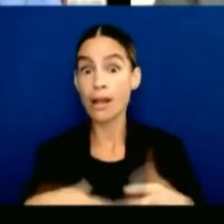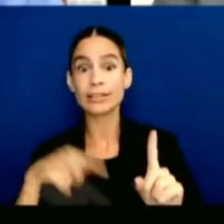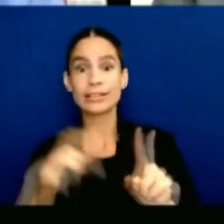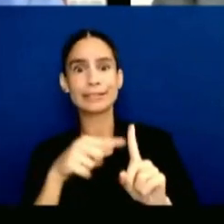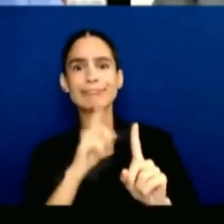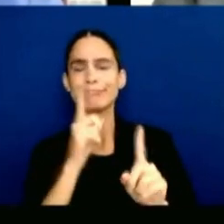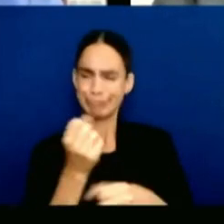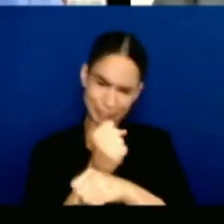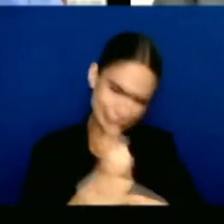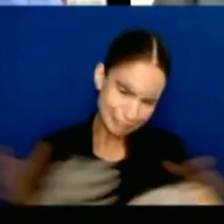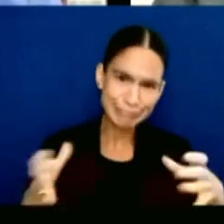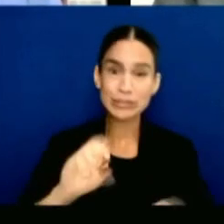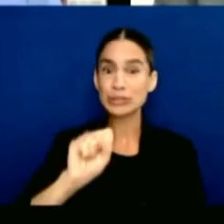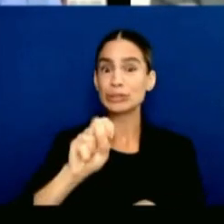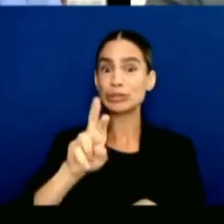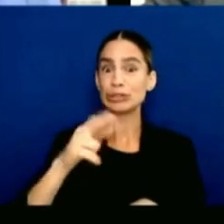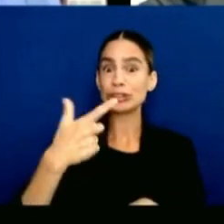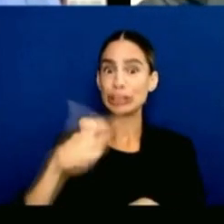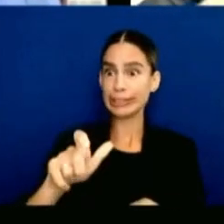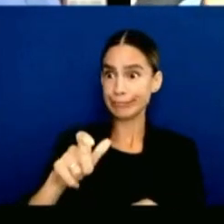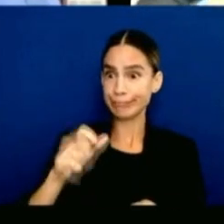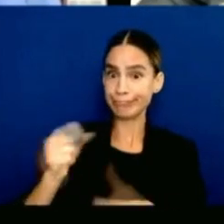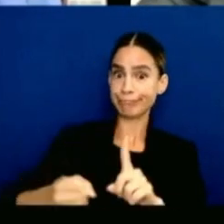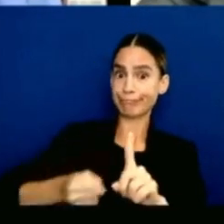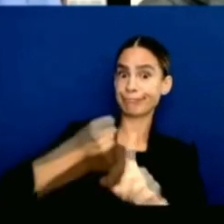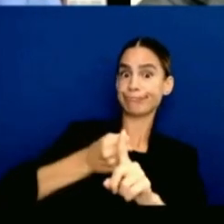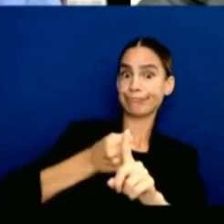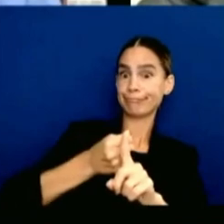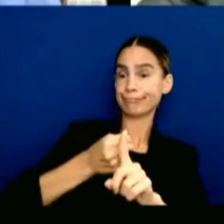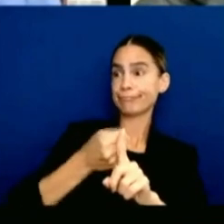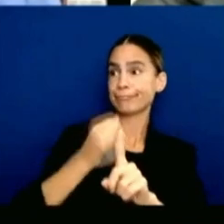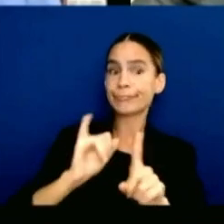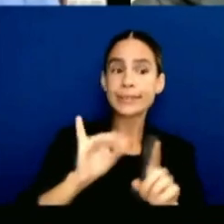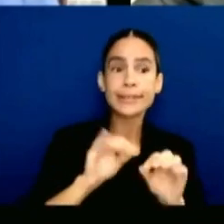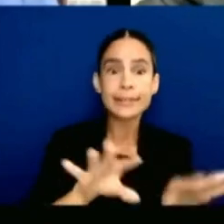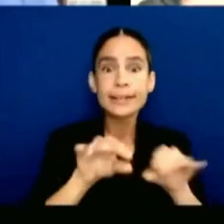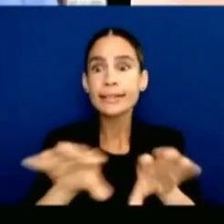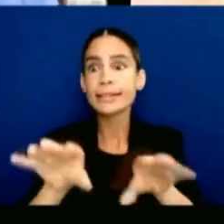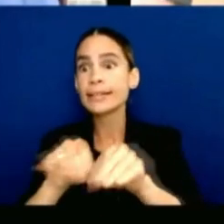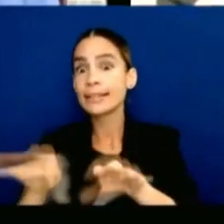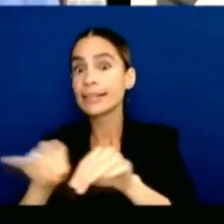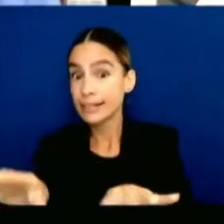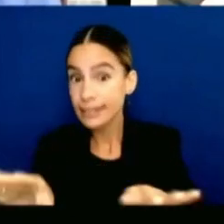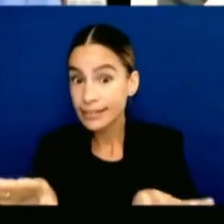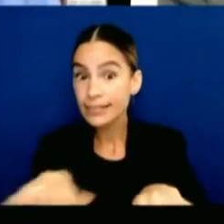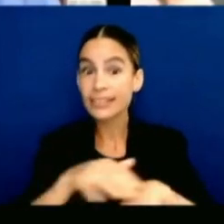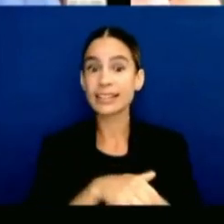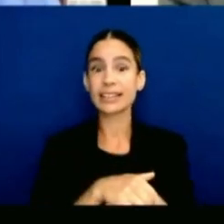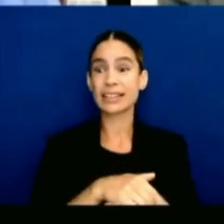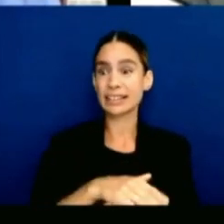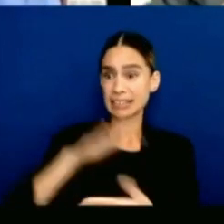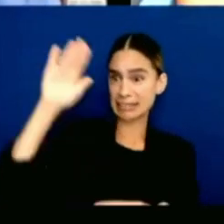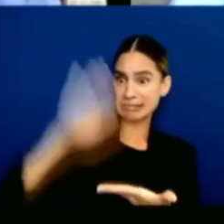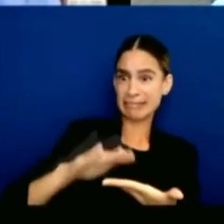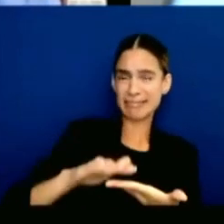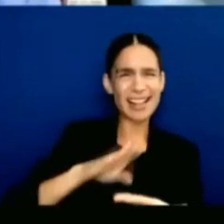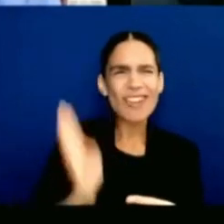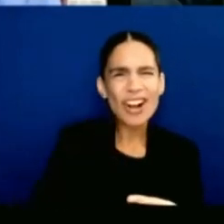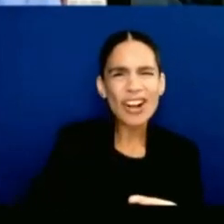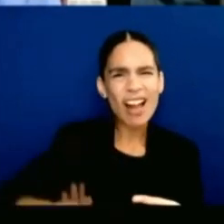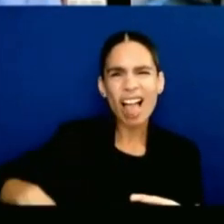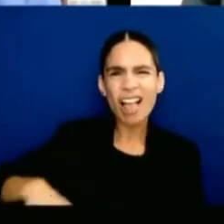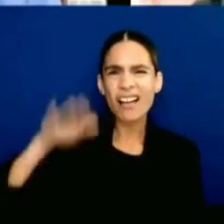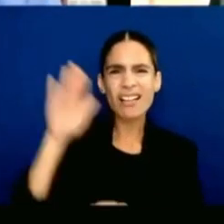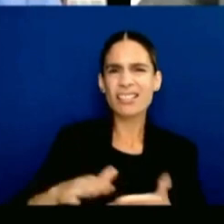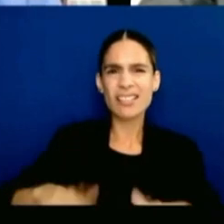got down to where we wanted to go. If you look at the graphs from Europe, the European Union as an entity, it went